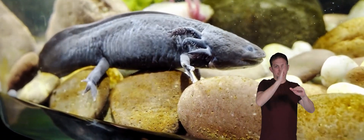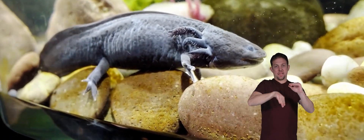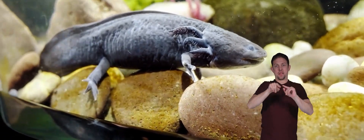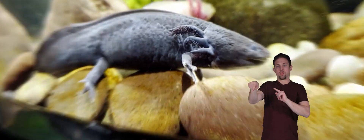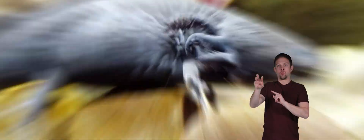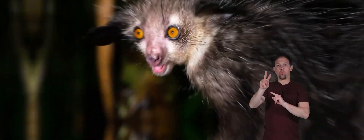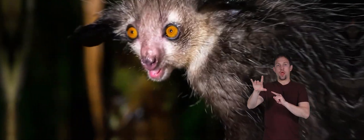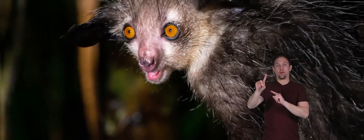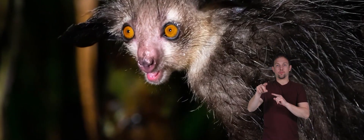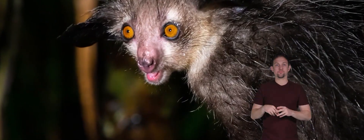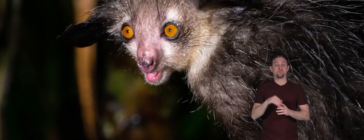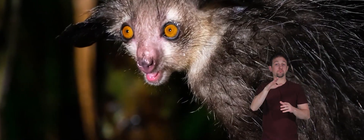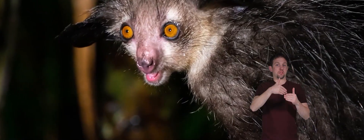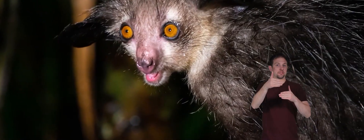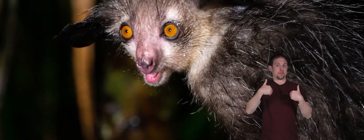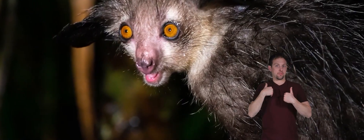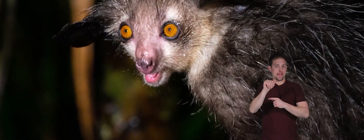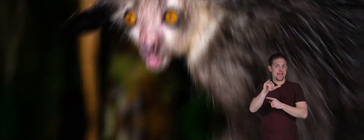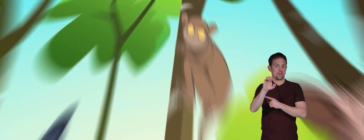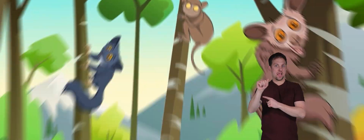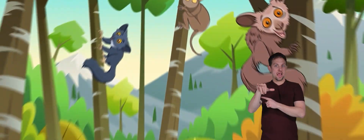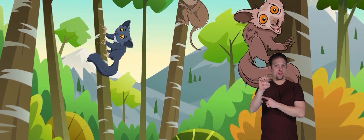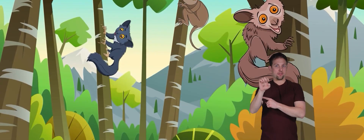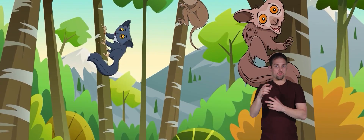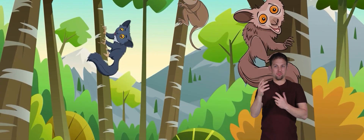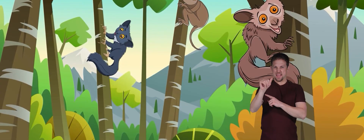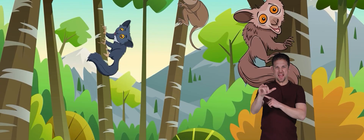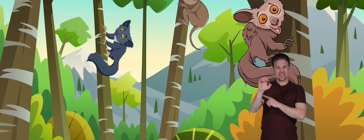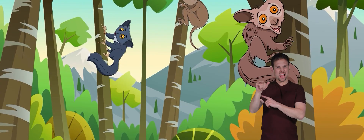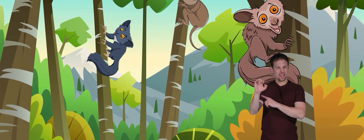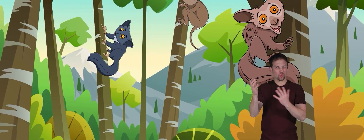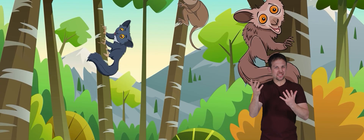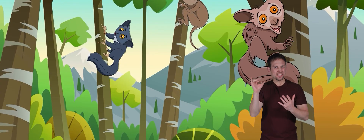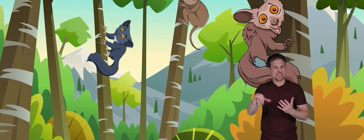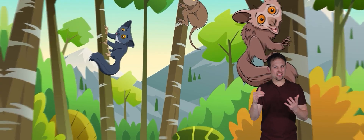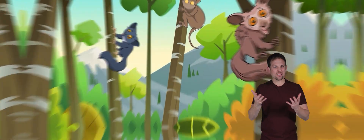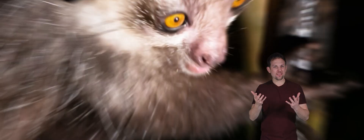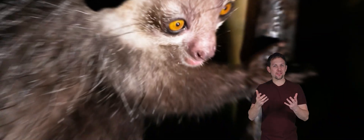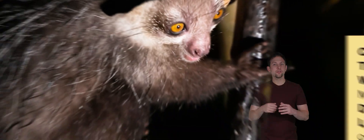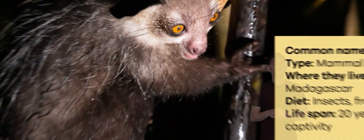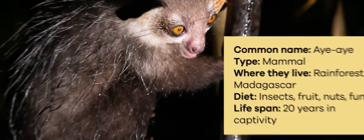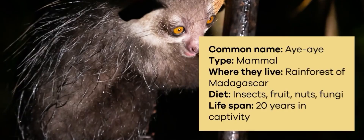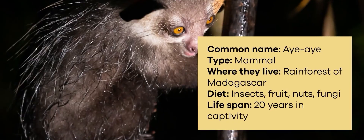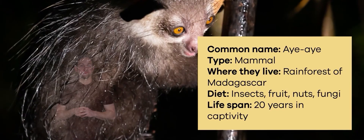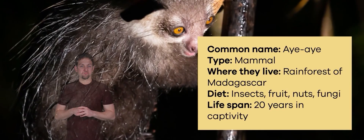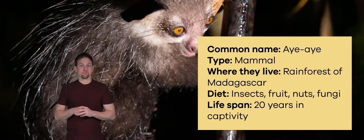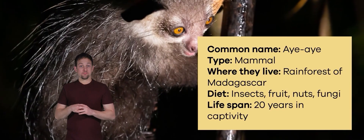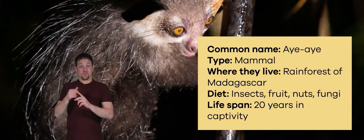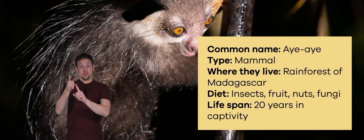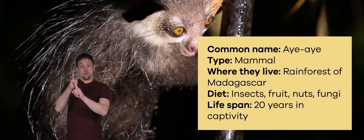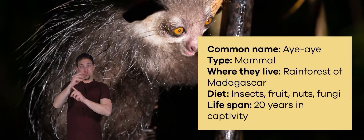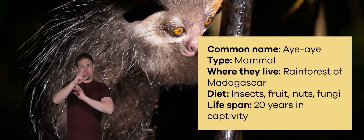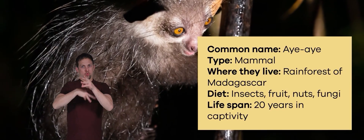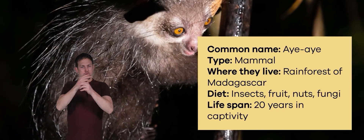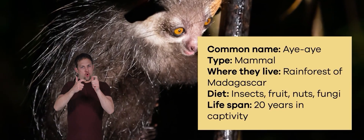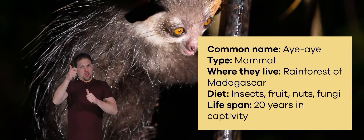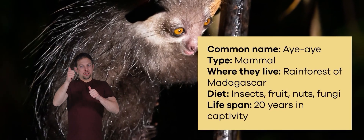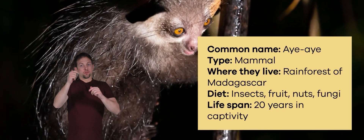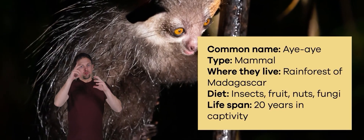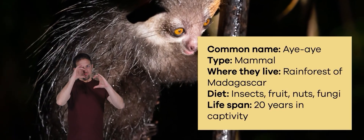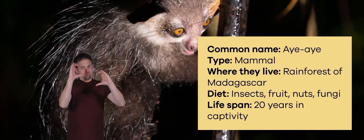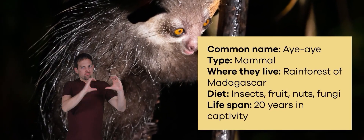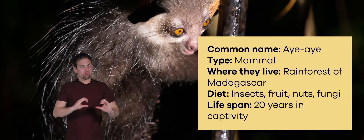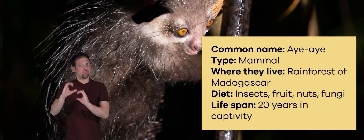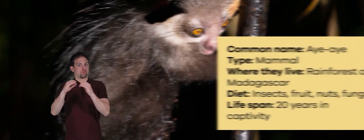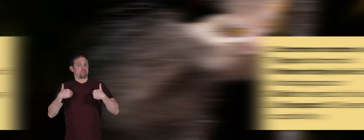wild eye eye what is an eye eye the eye eye is the world's largest